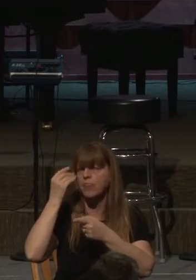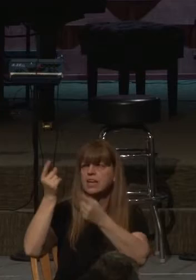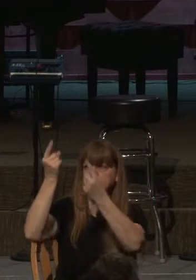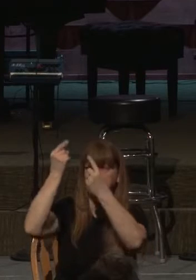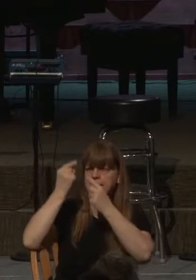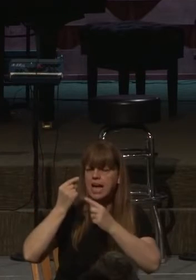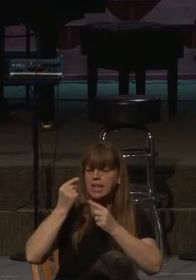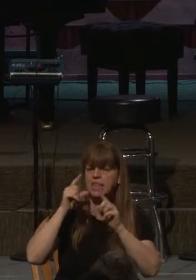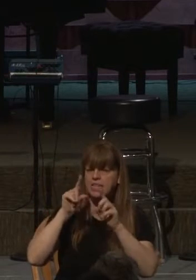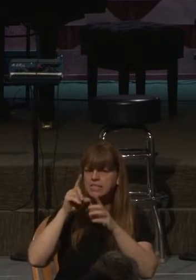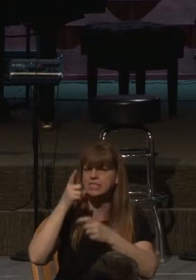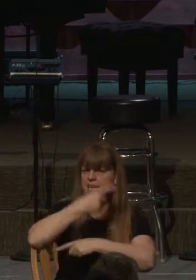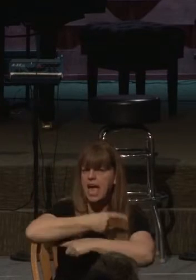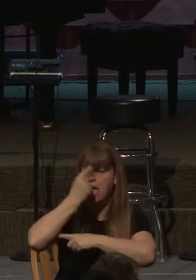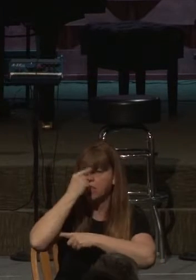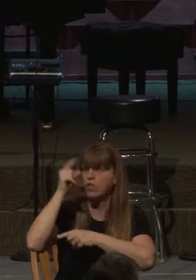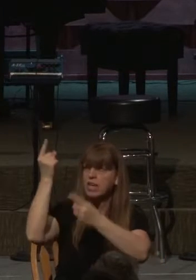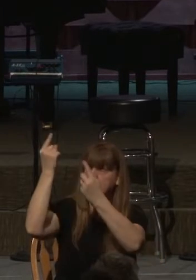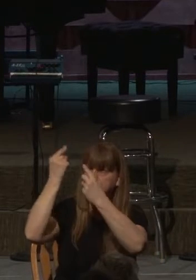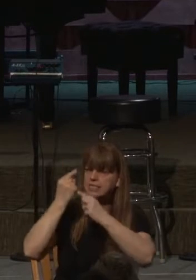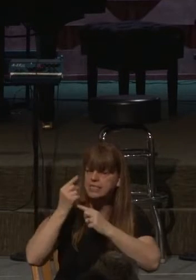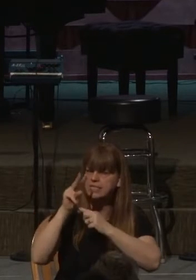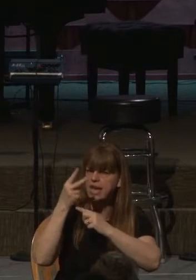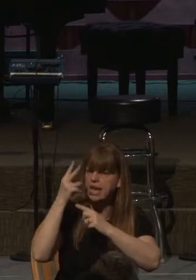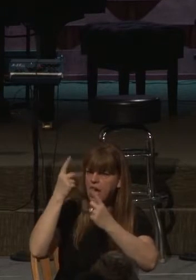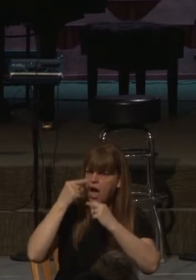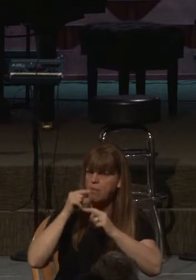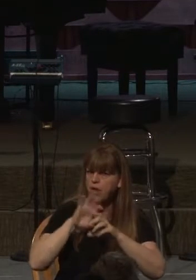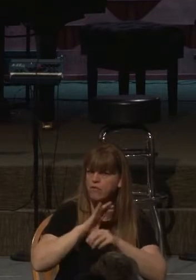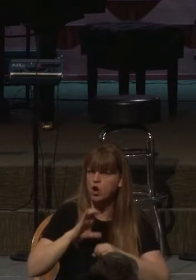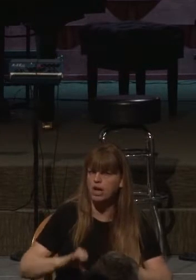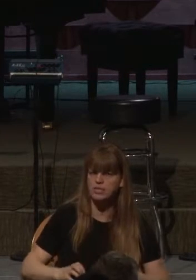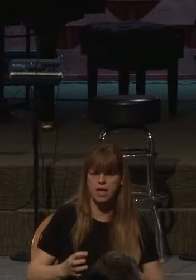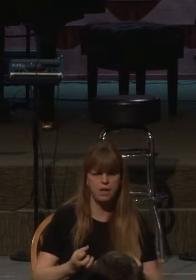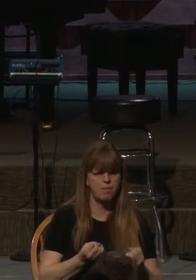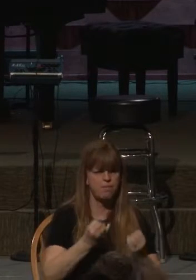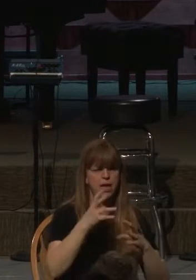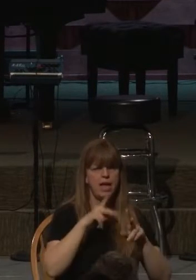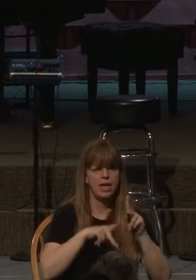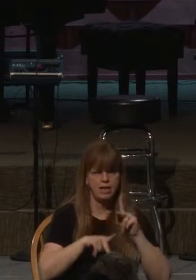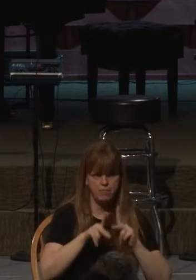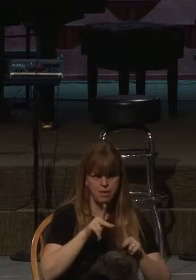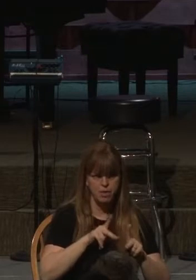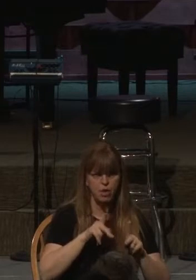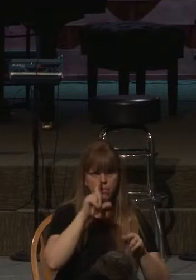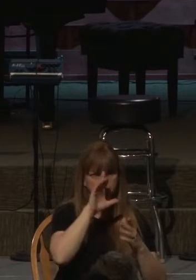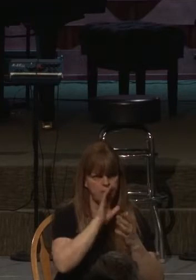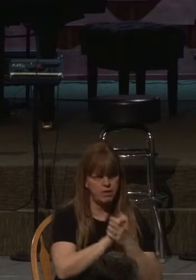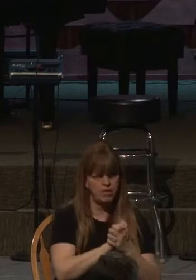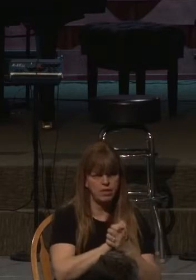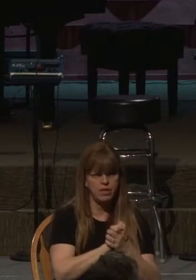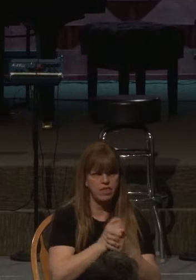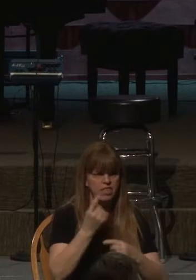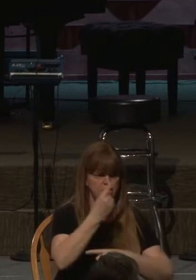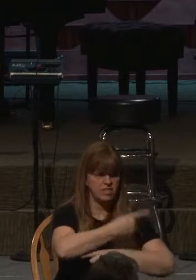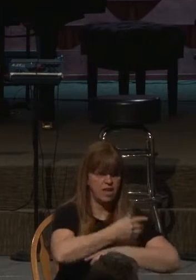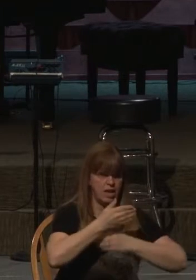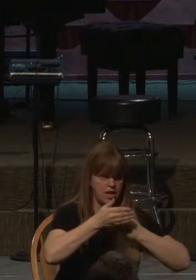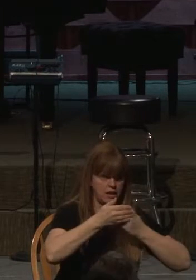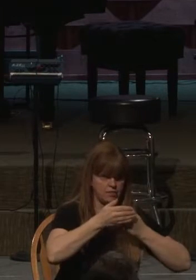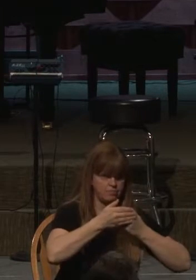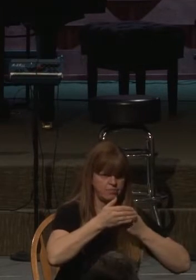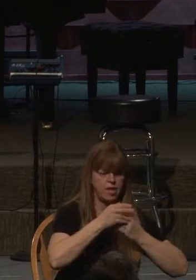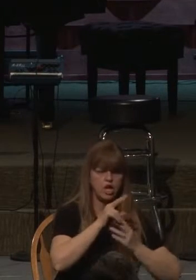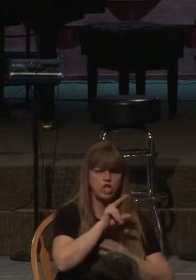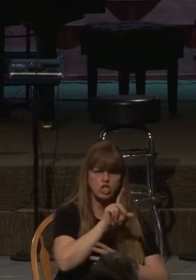And spiritually immature, unhealthy people were sucked in. I remember as the date was coming, like